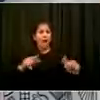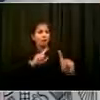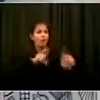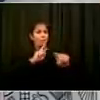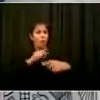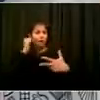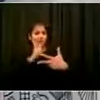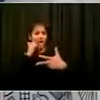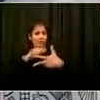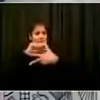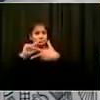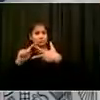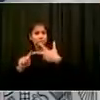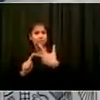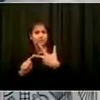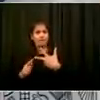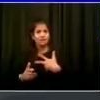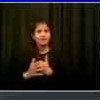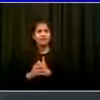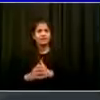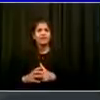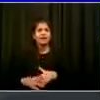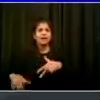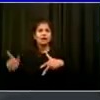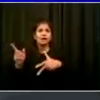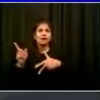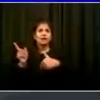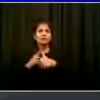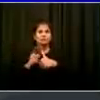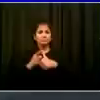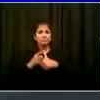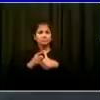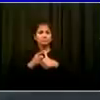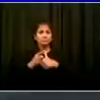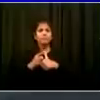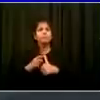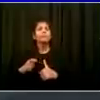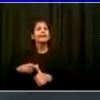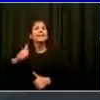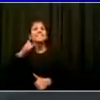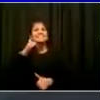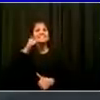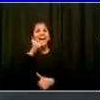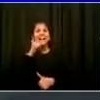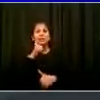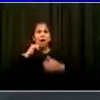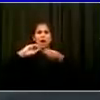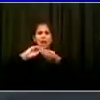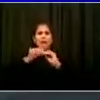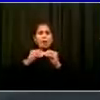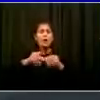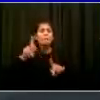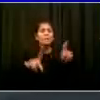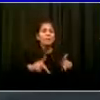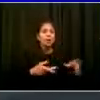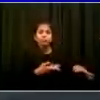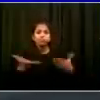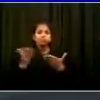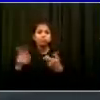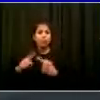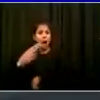these now. First, daily number of people admitted to New York City hospitals for suspected COVID-19, threshold